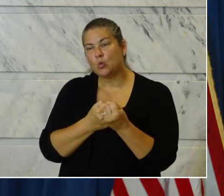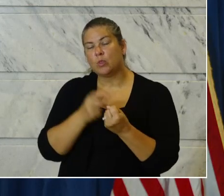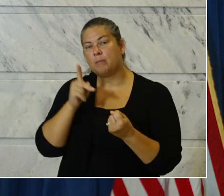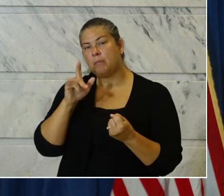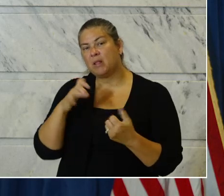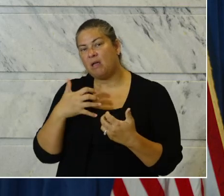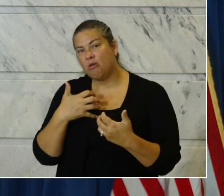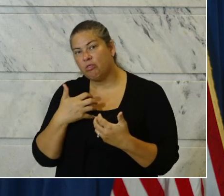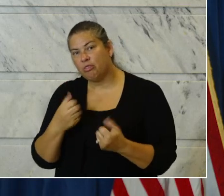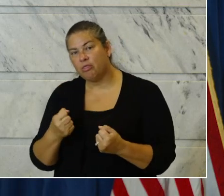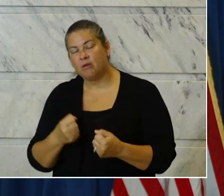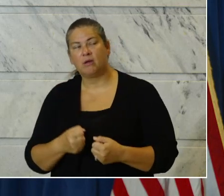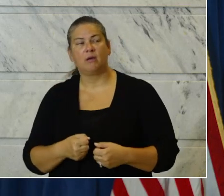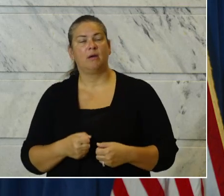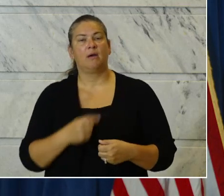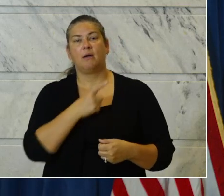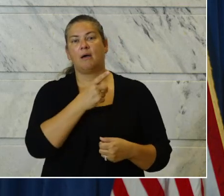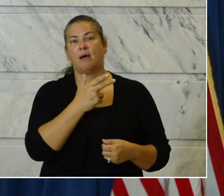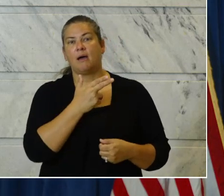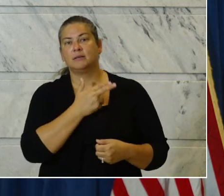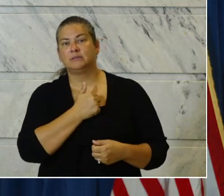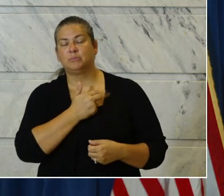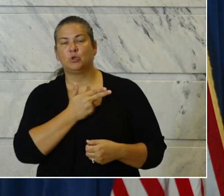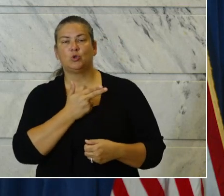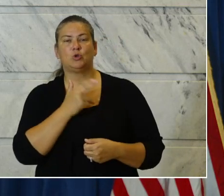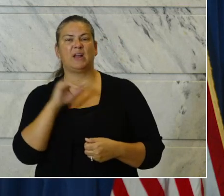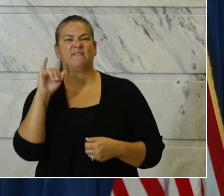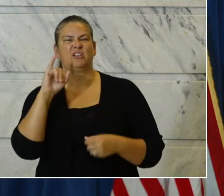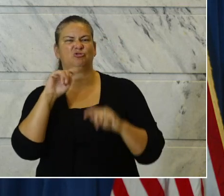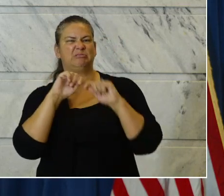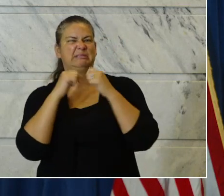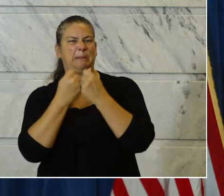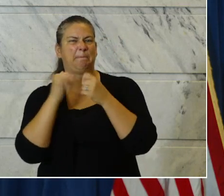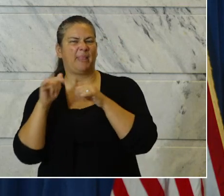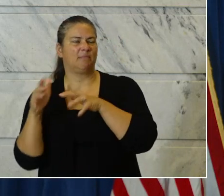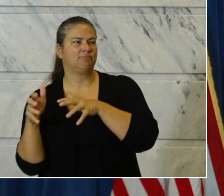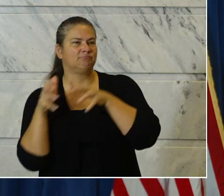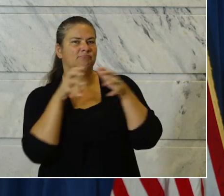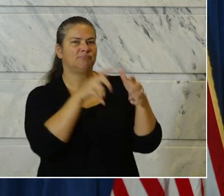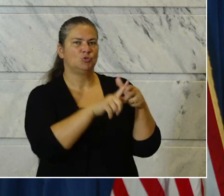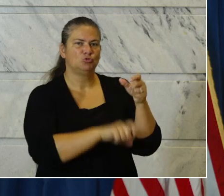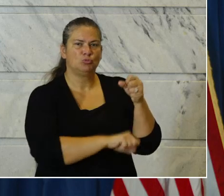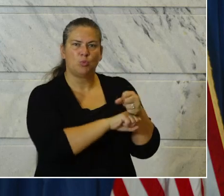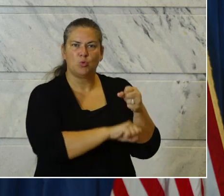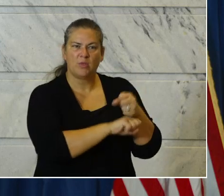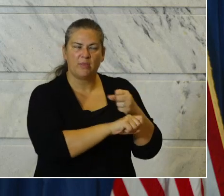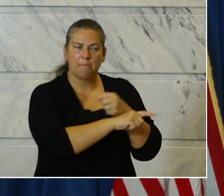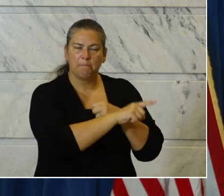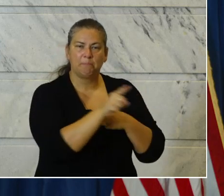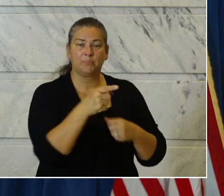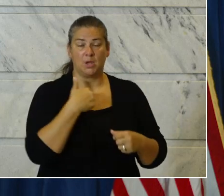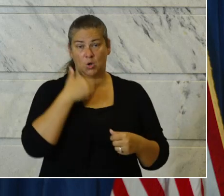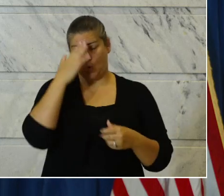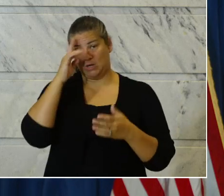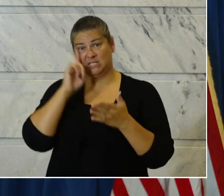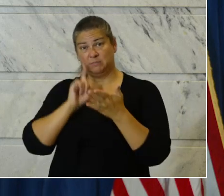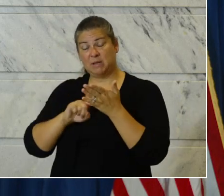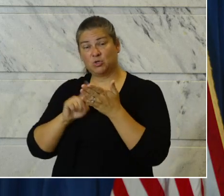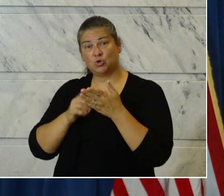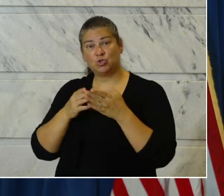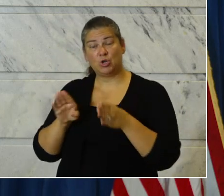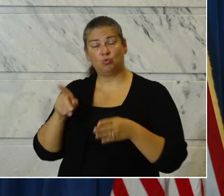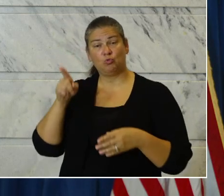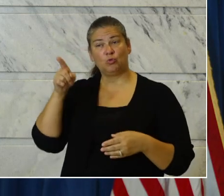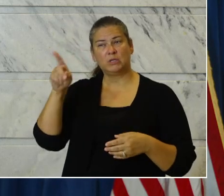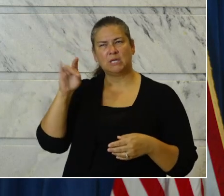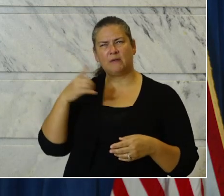health hospital-acquired infection team that has been supporting folks. I know the Inspector General, Adam Mather, has been,